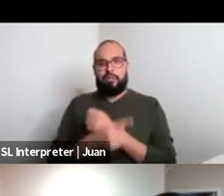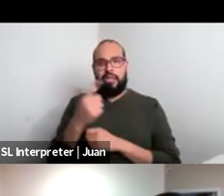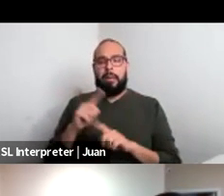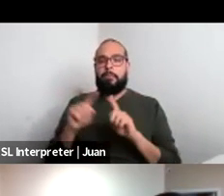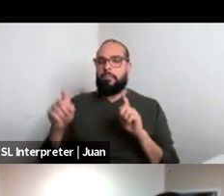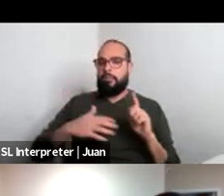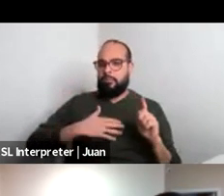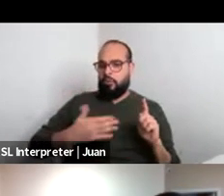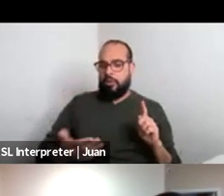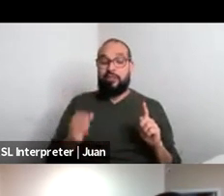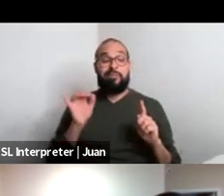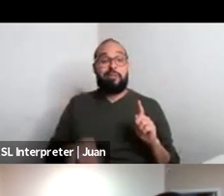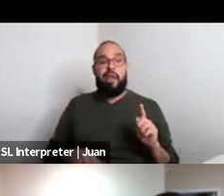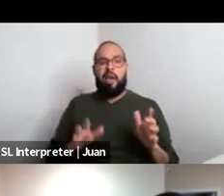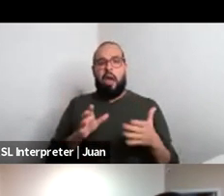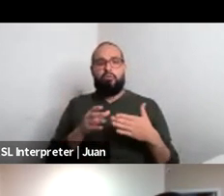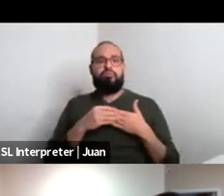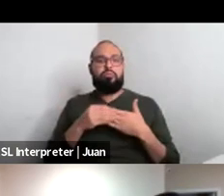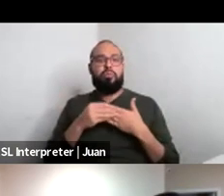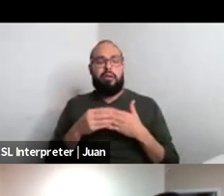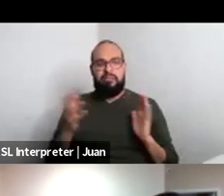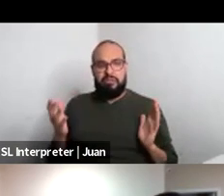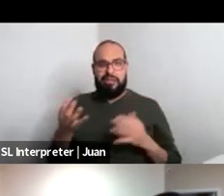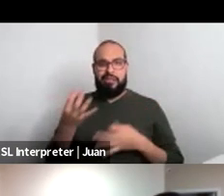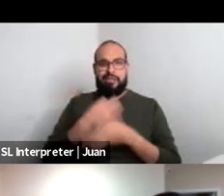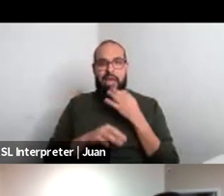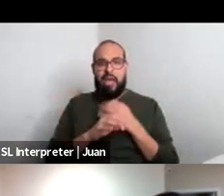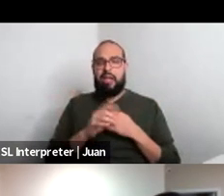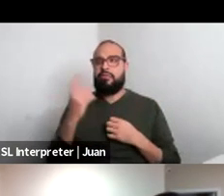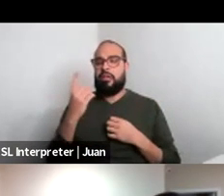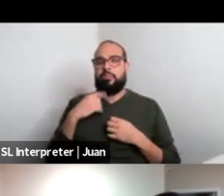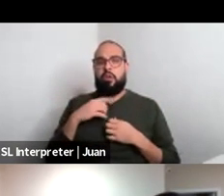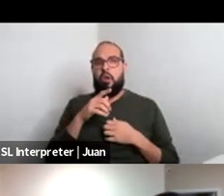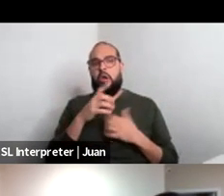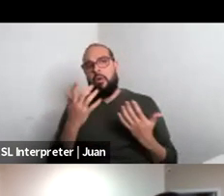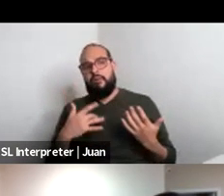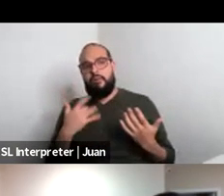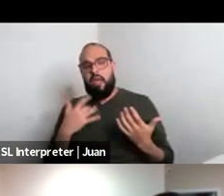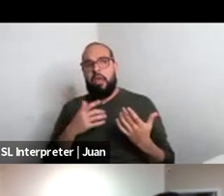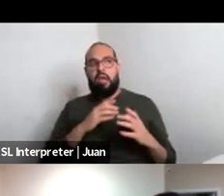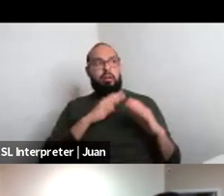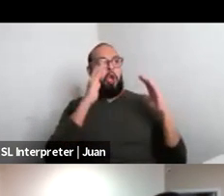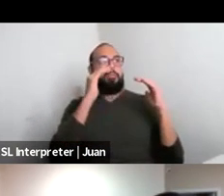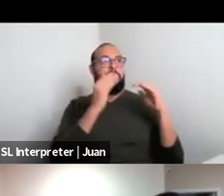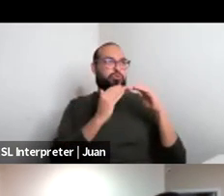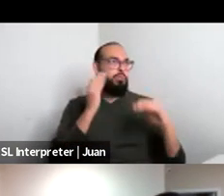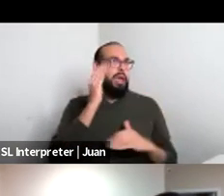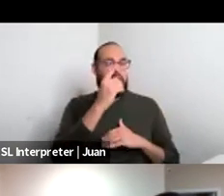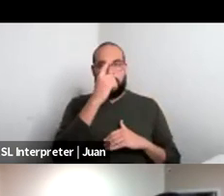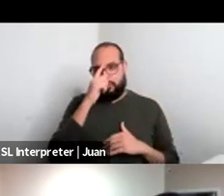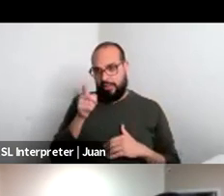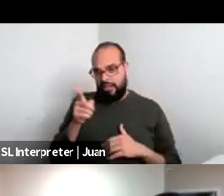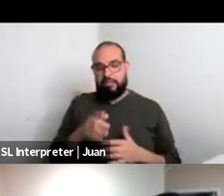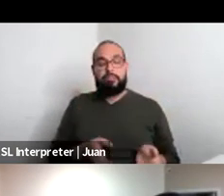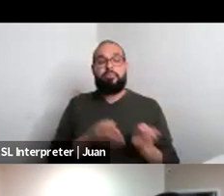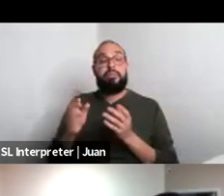a little bit and not have someone hit the wall of our expectations. And then my group really wants to say that